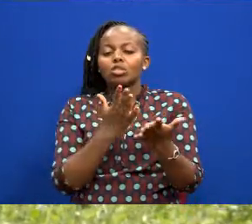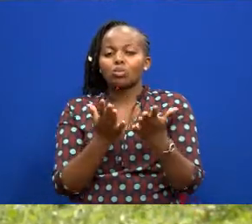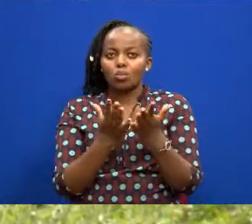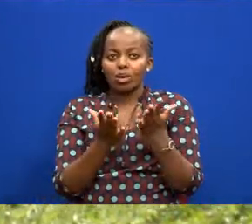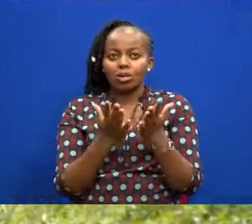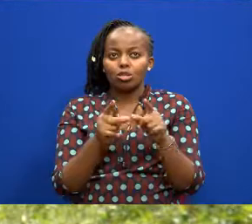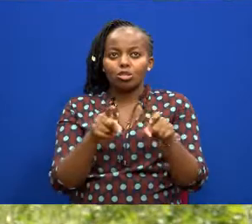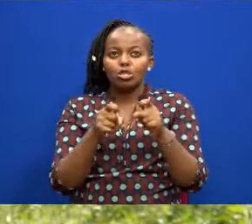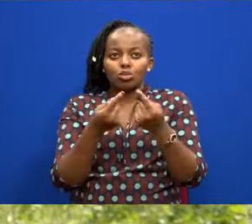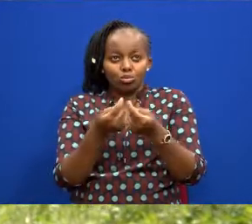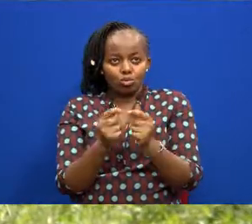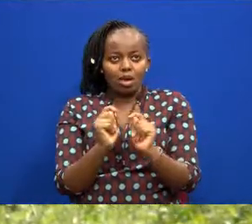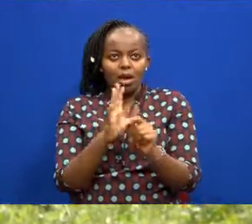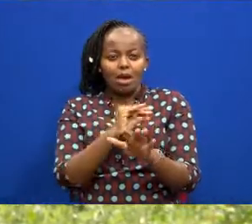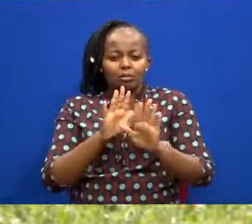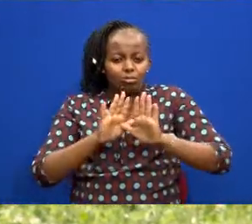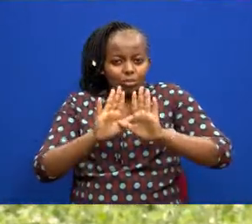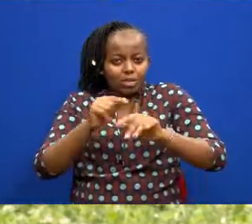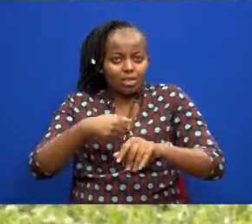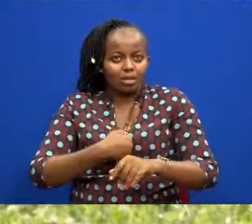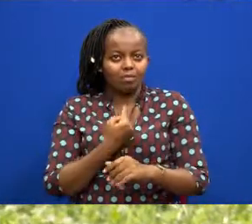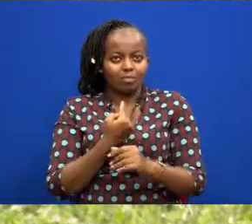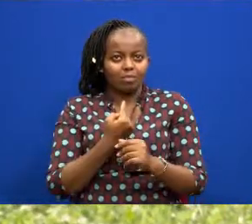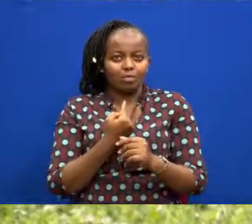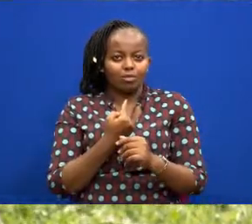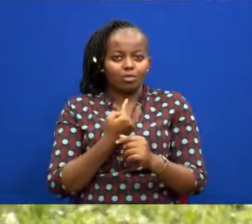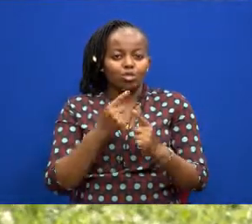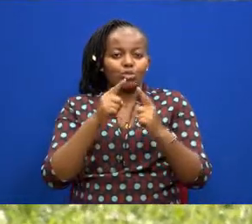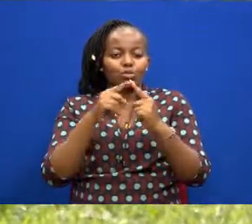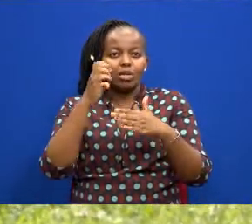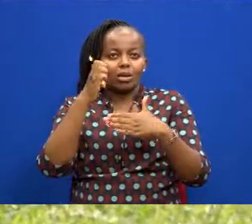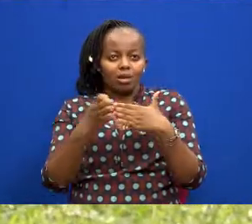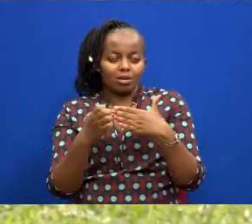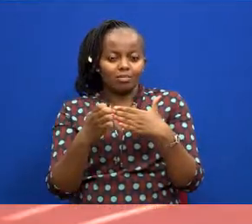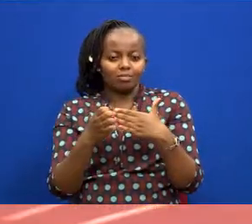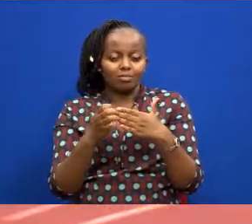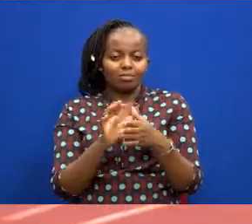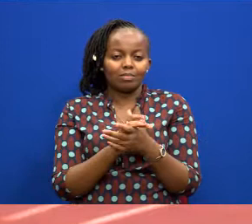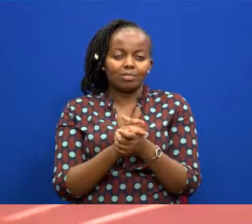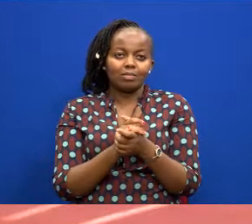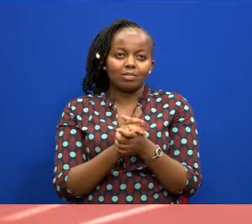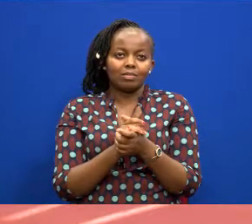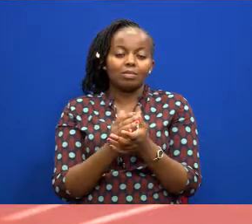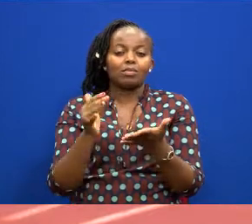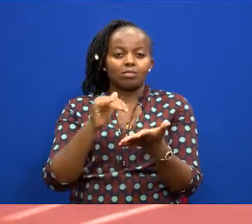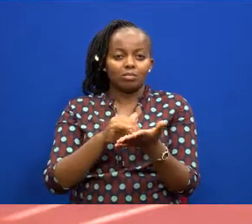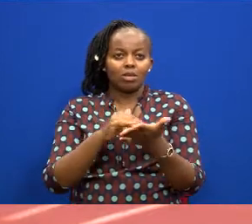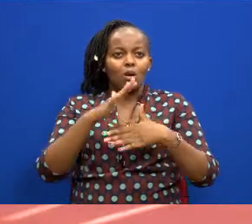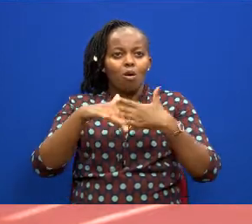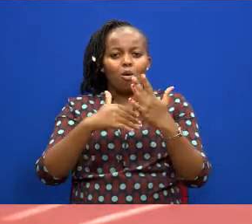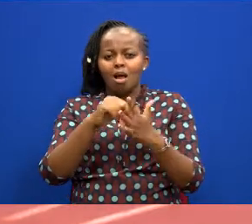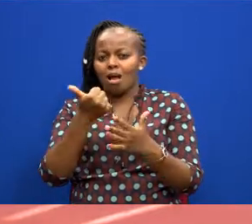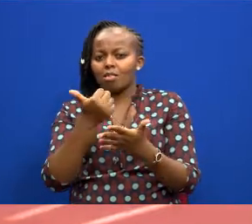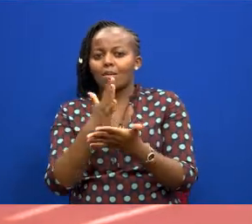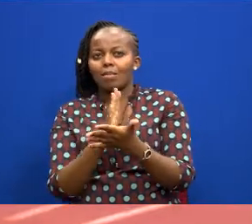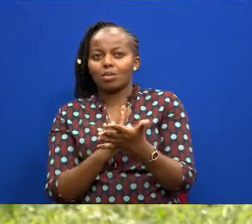phase where now you need to try and push yourself and edge out the other runners in the race. Again, all